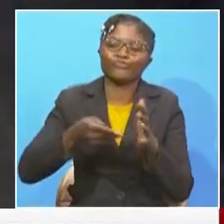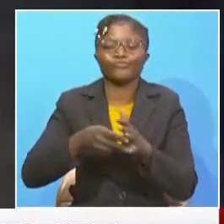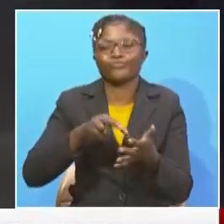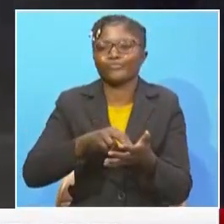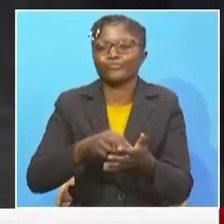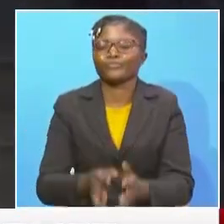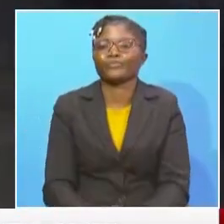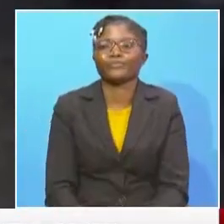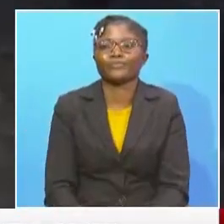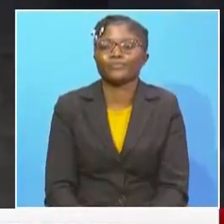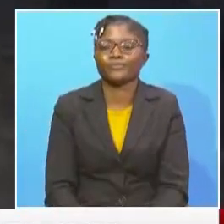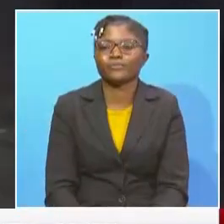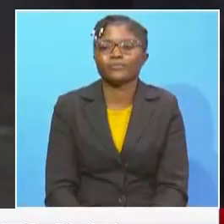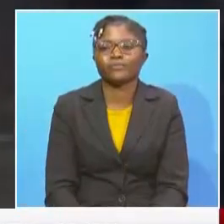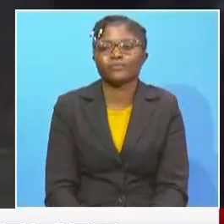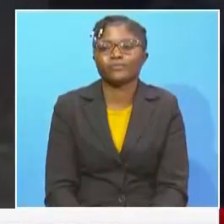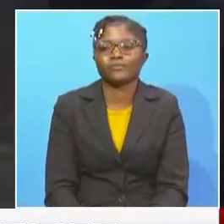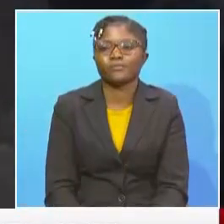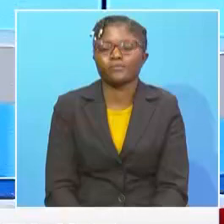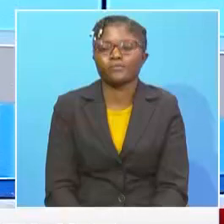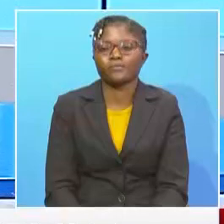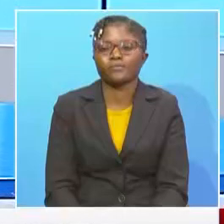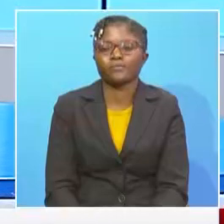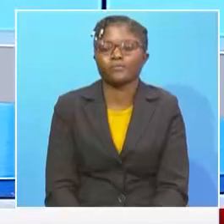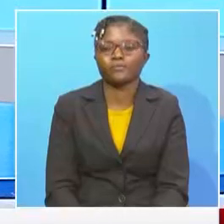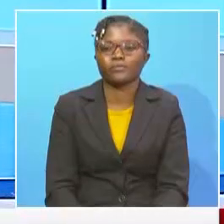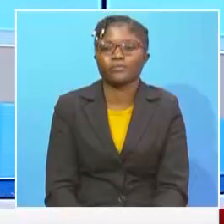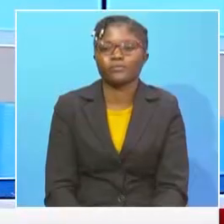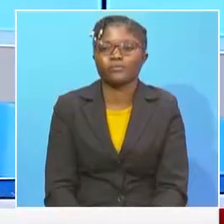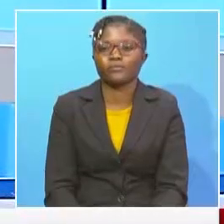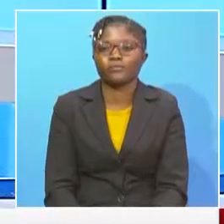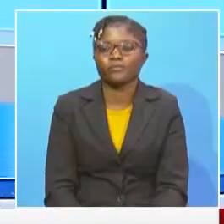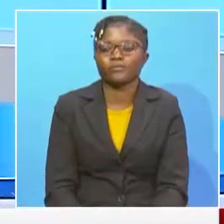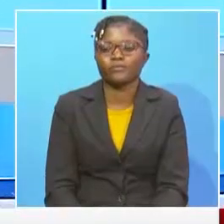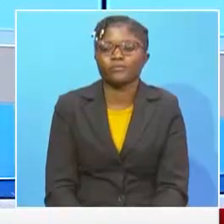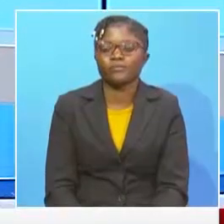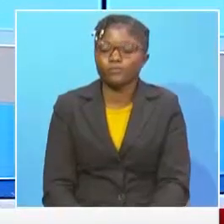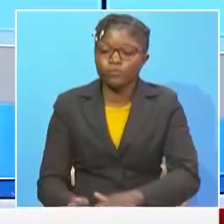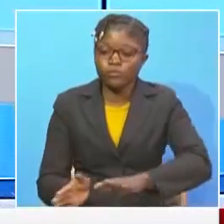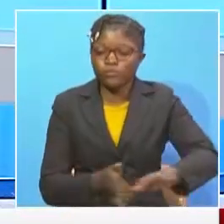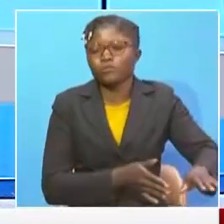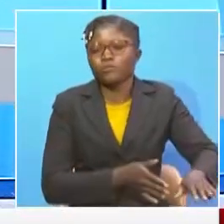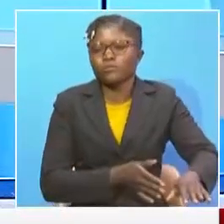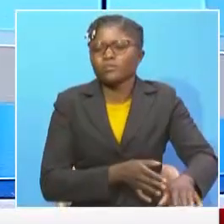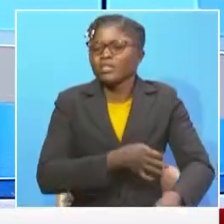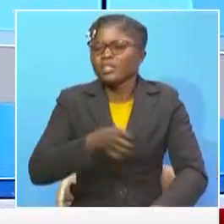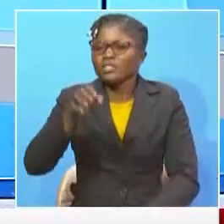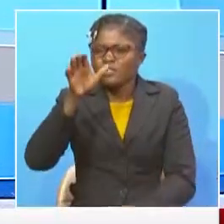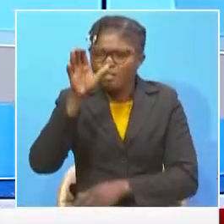Cliff Mwanawamba Munjire reporting for Zanis News, Serenji. In other news, Eastern Province is